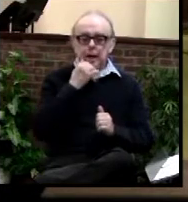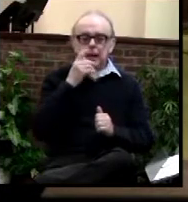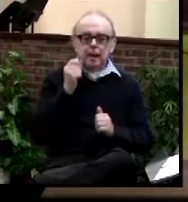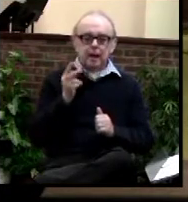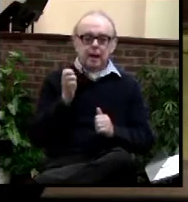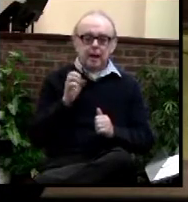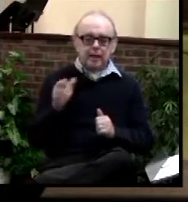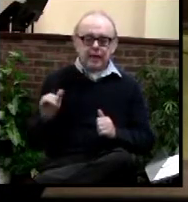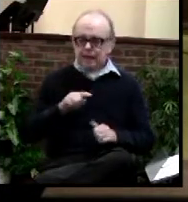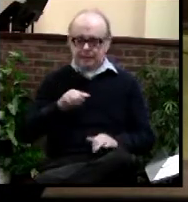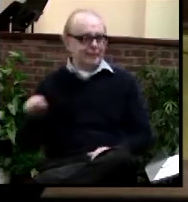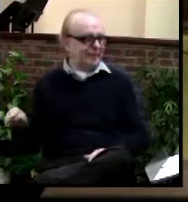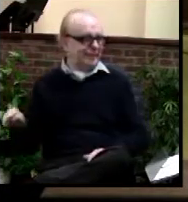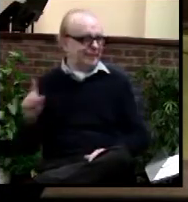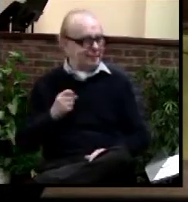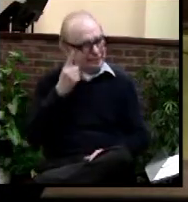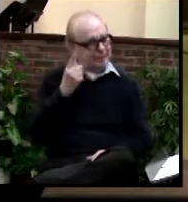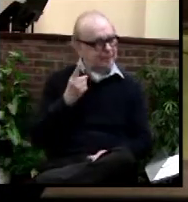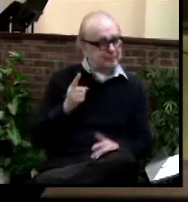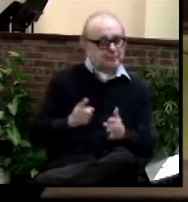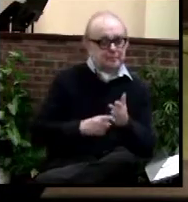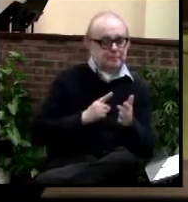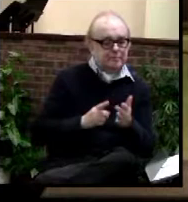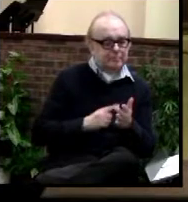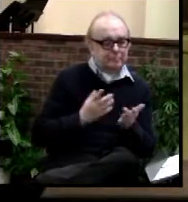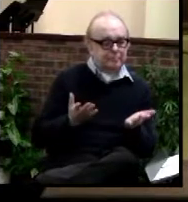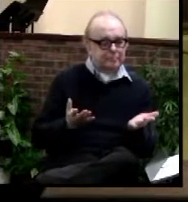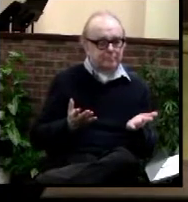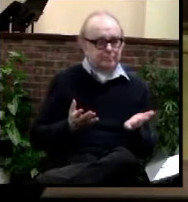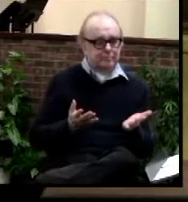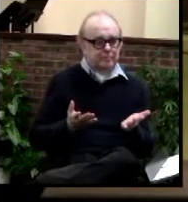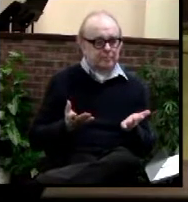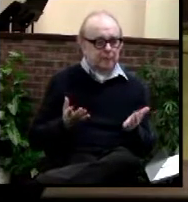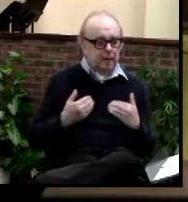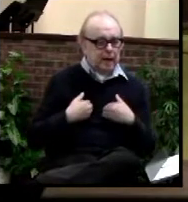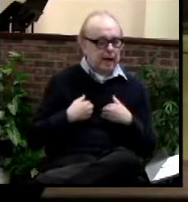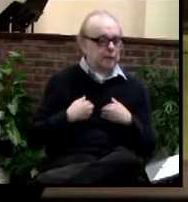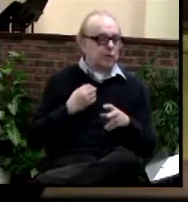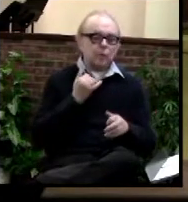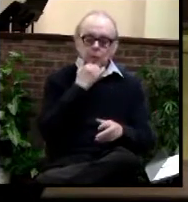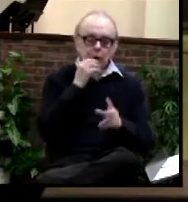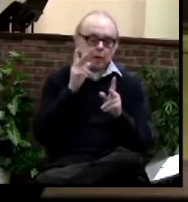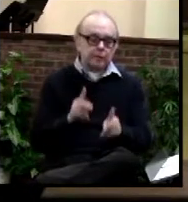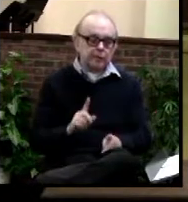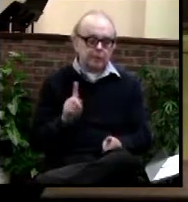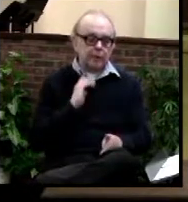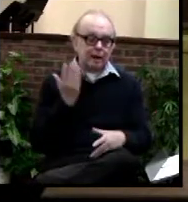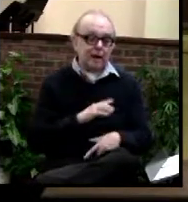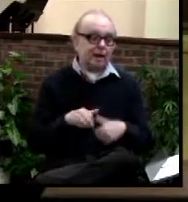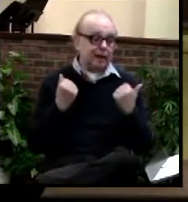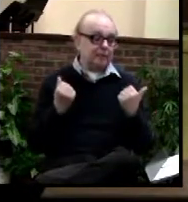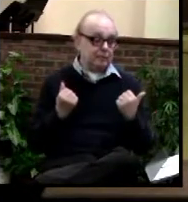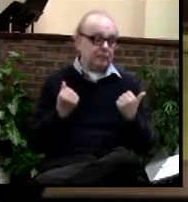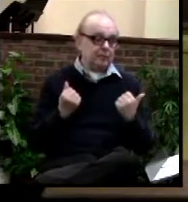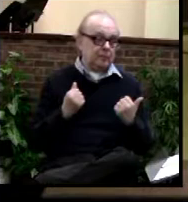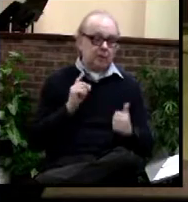Because you need to understand something, because sometimes we do have the wrong person in our life. And we really need